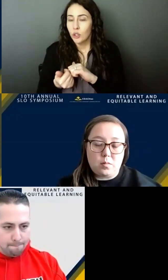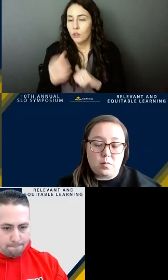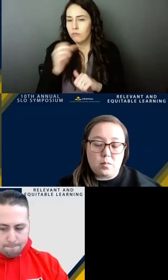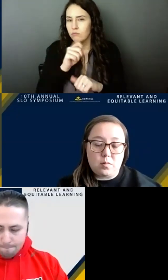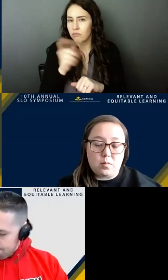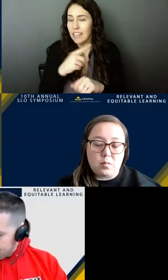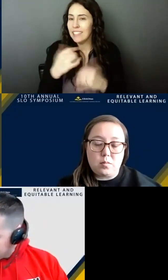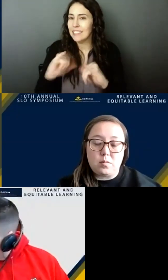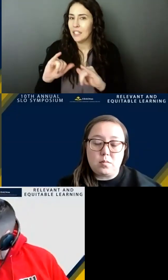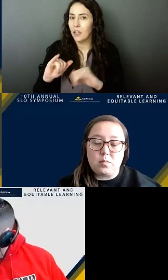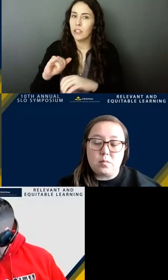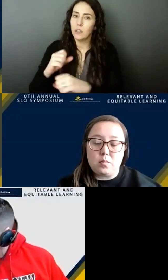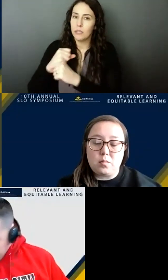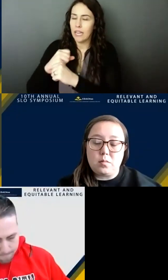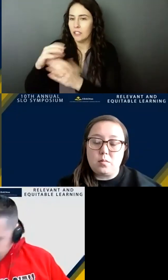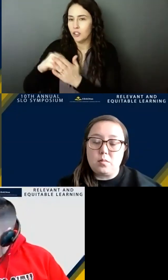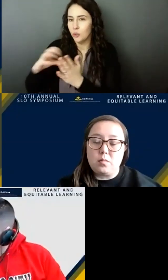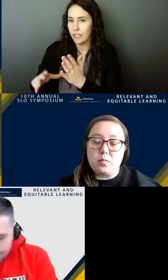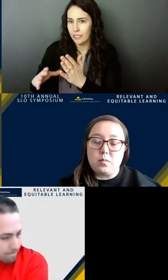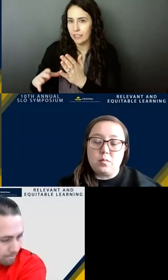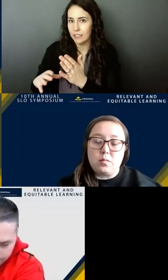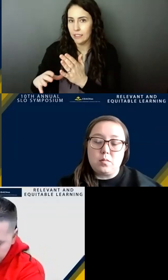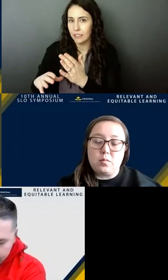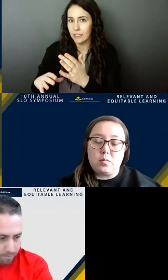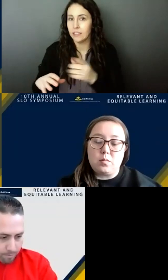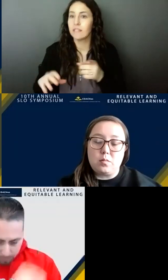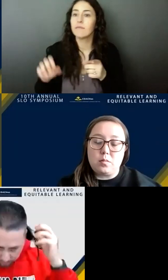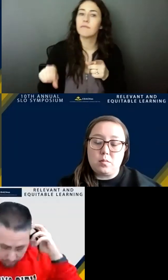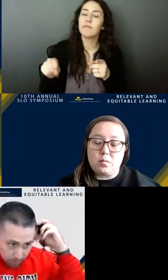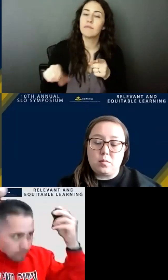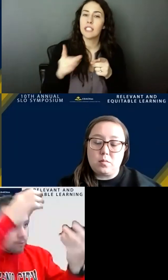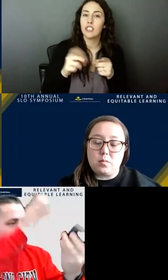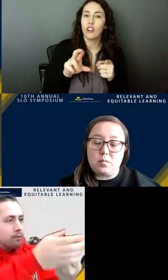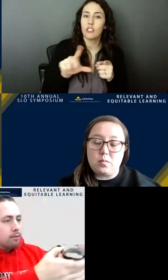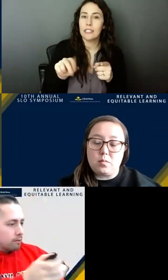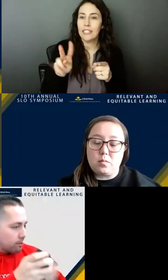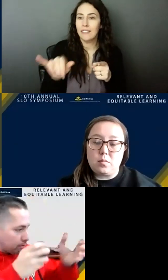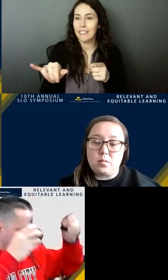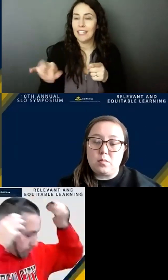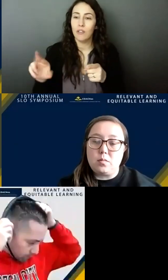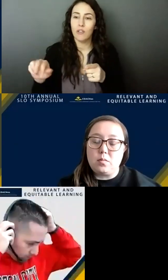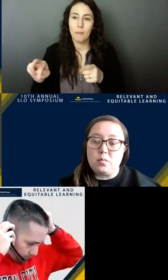that. But I want to also say to both the points that Dr. Levy and Dr. Ramirez just made, I love that